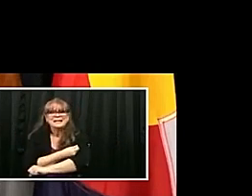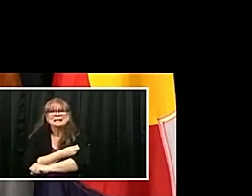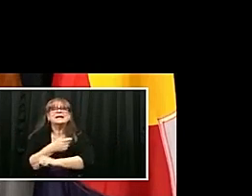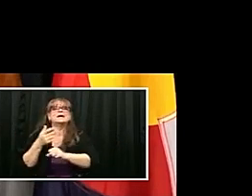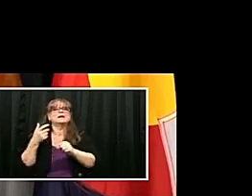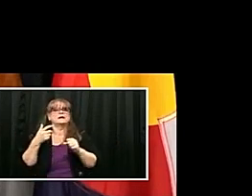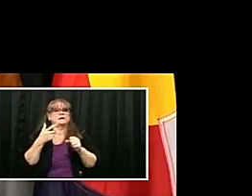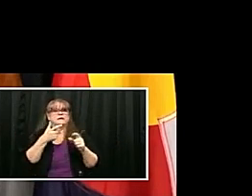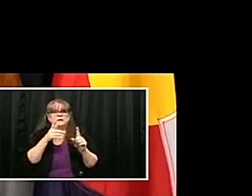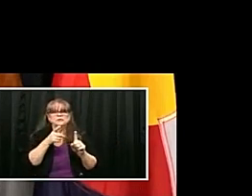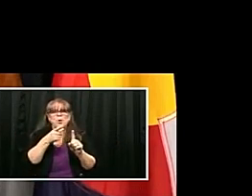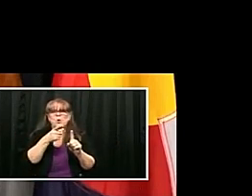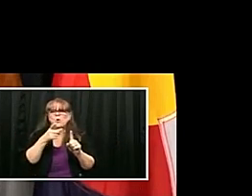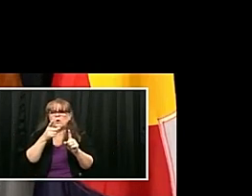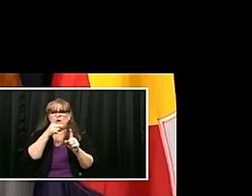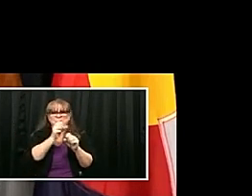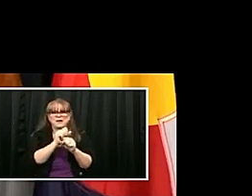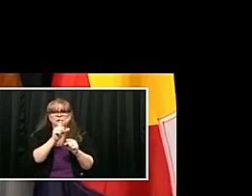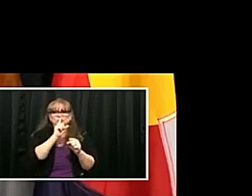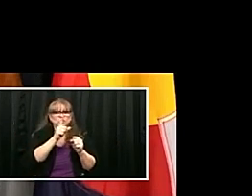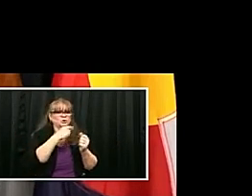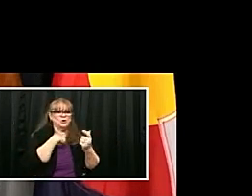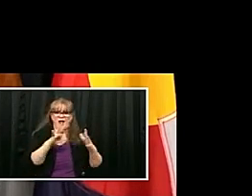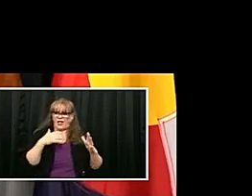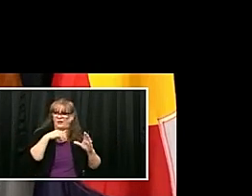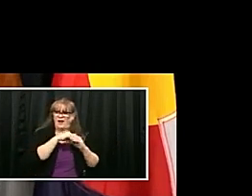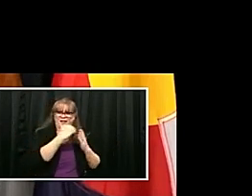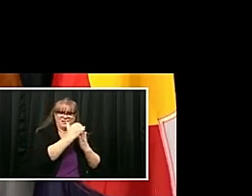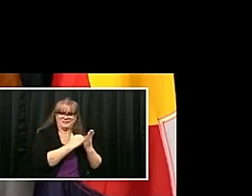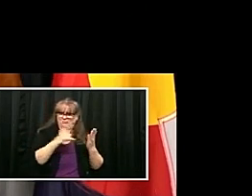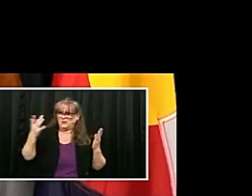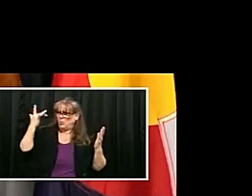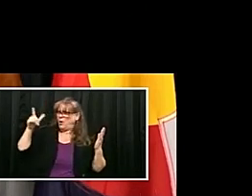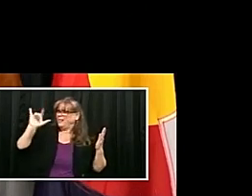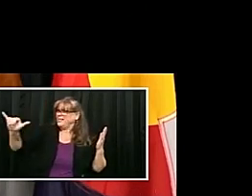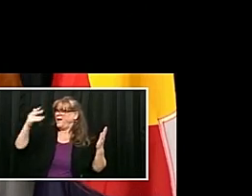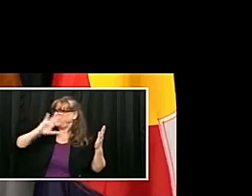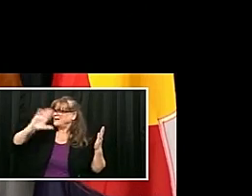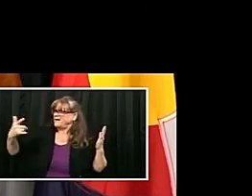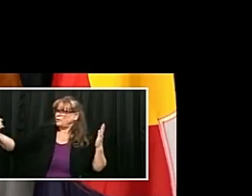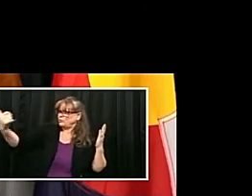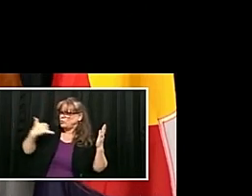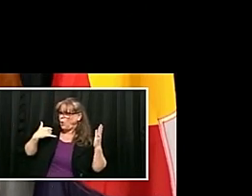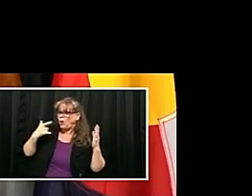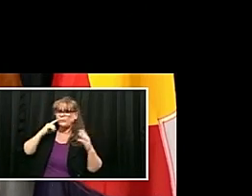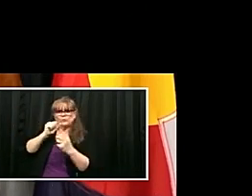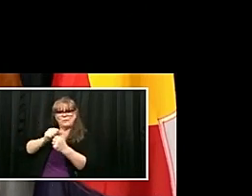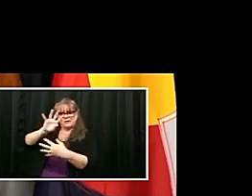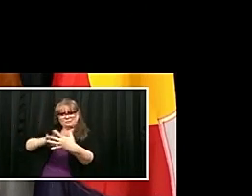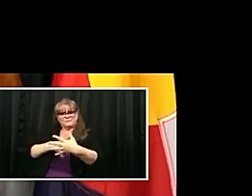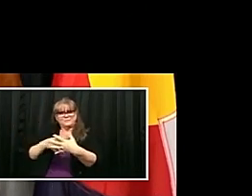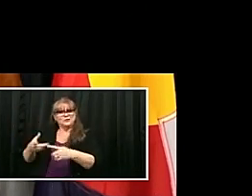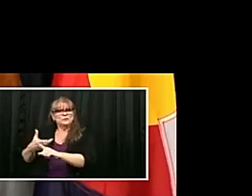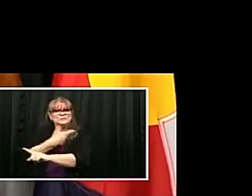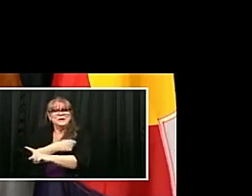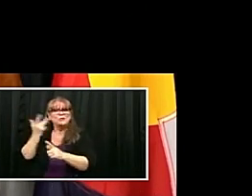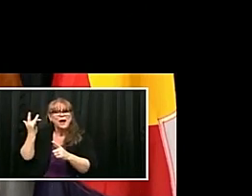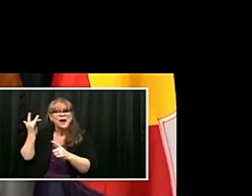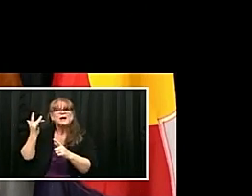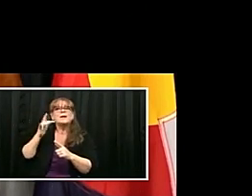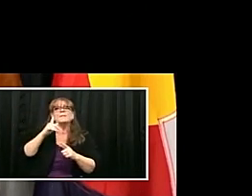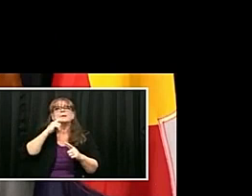a list and might wonder why they haven't been called yet. It's simply the numbers. We get 70 to 80,000 vaccines a week. There's 530,000